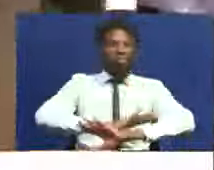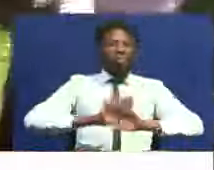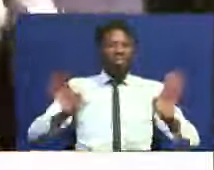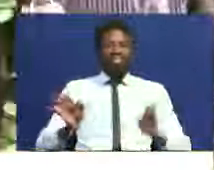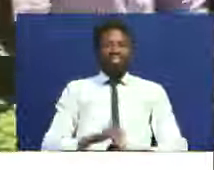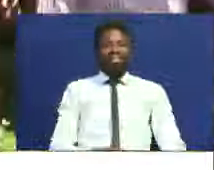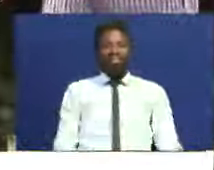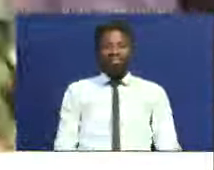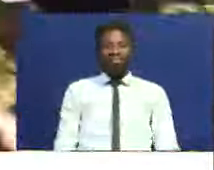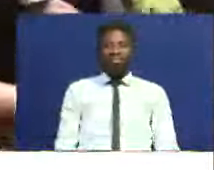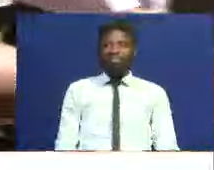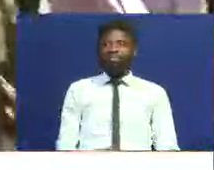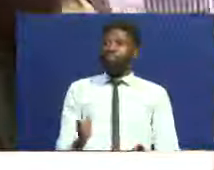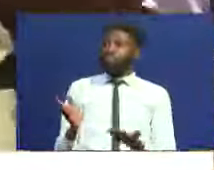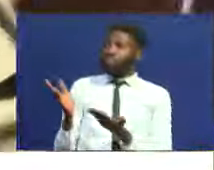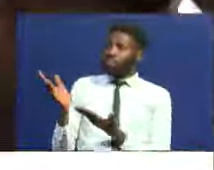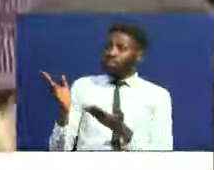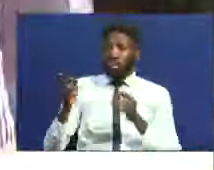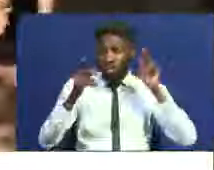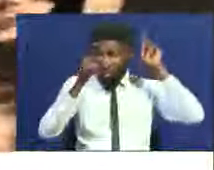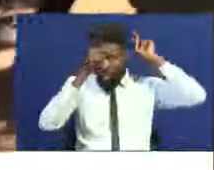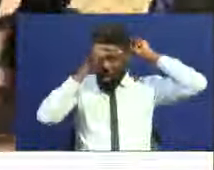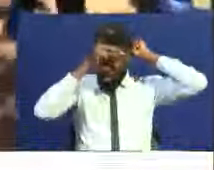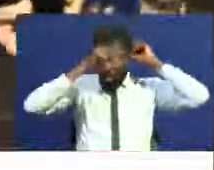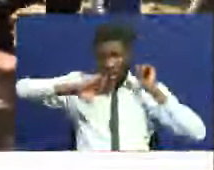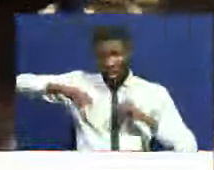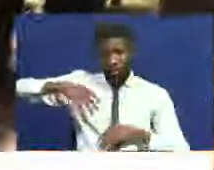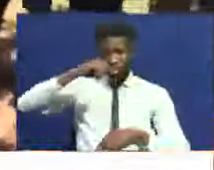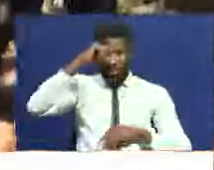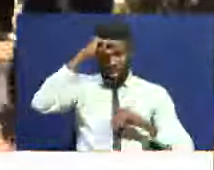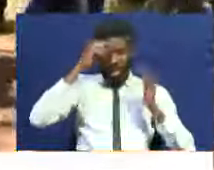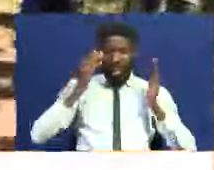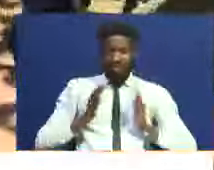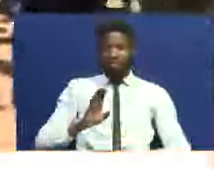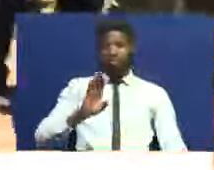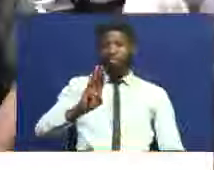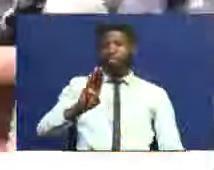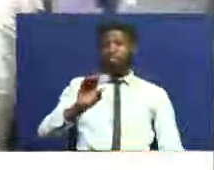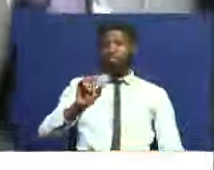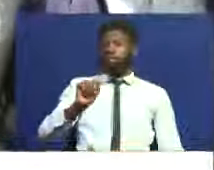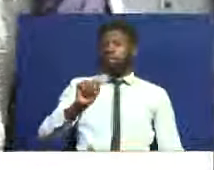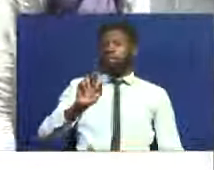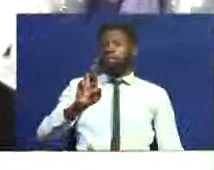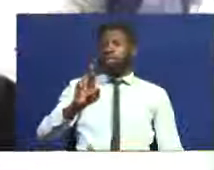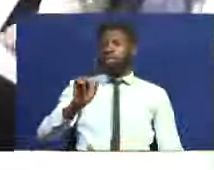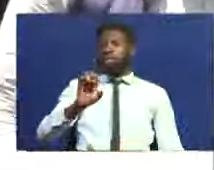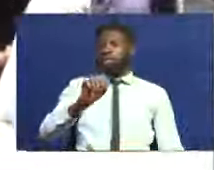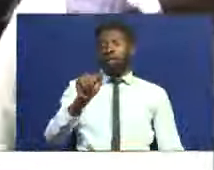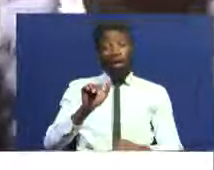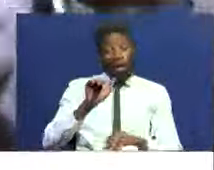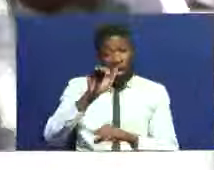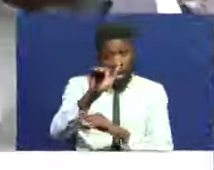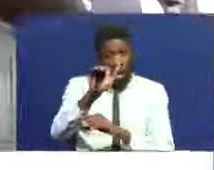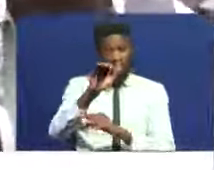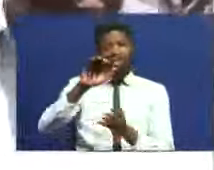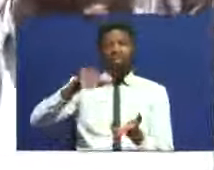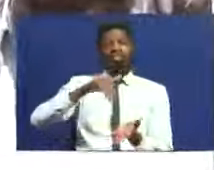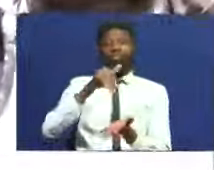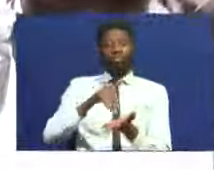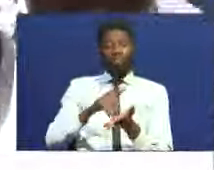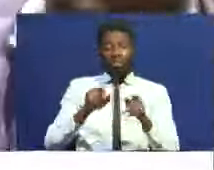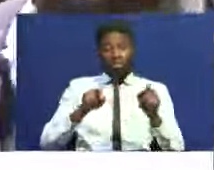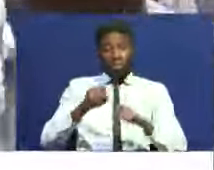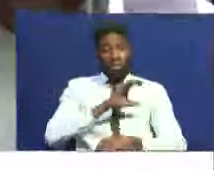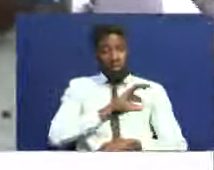2027. Elsewhere, Kakamega County Governor Fernandez Barraza has urged the Central Management Committee of ODM Party to stop micromanaging the affairs